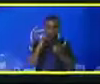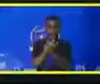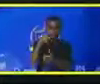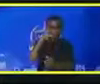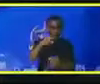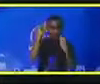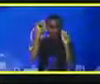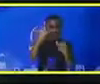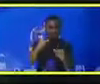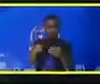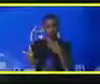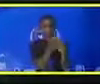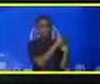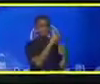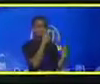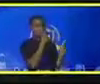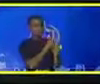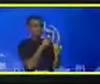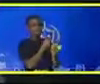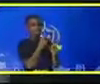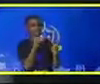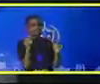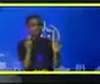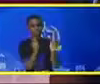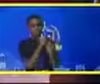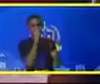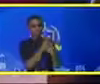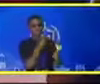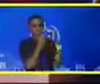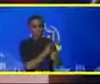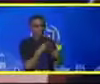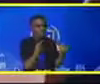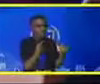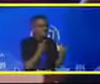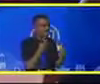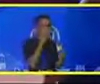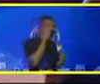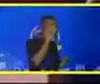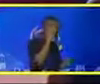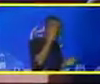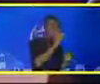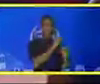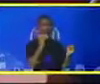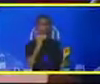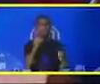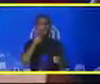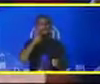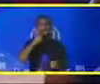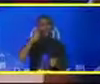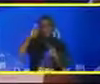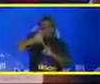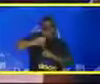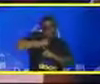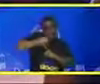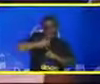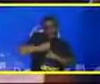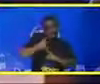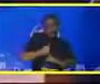with a hearsay. You will say, I have tasted and I have seen for myself that God opens